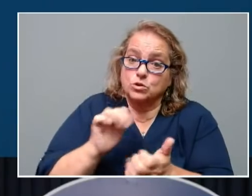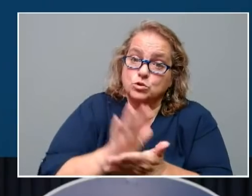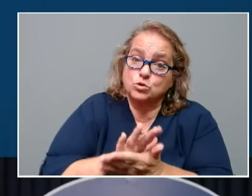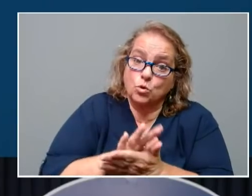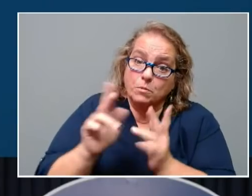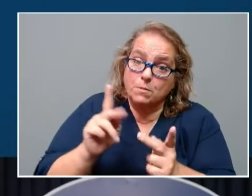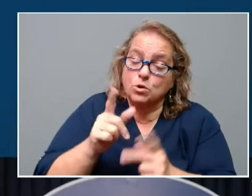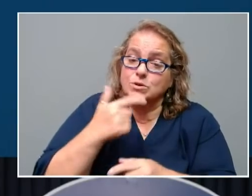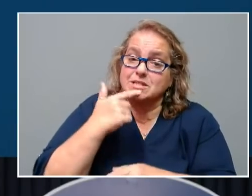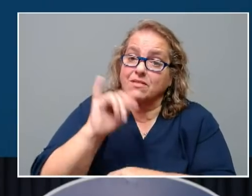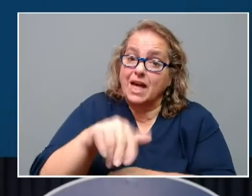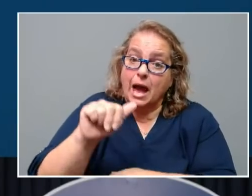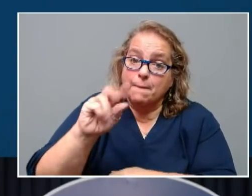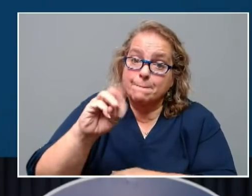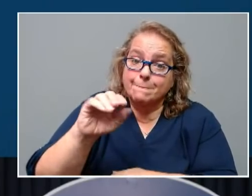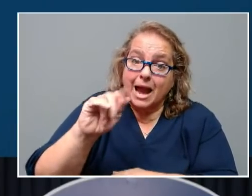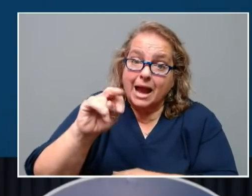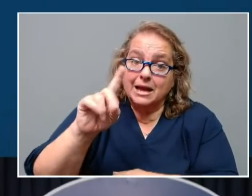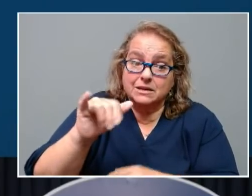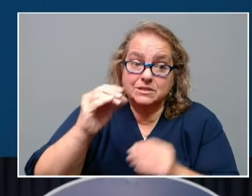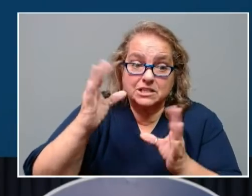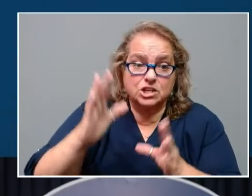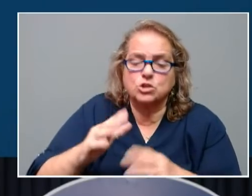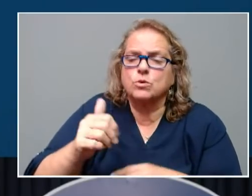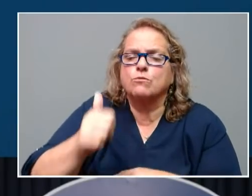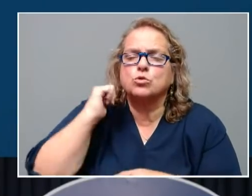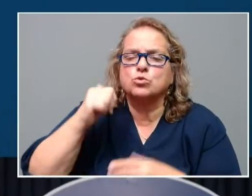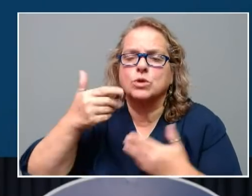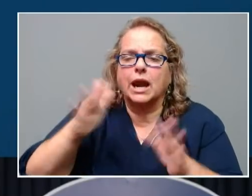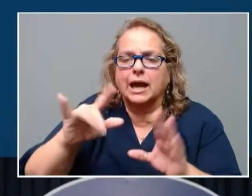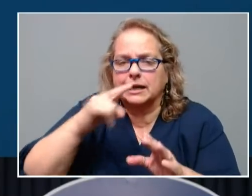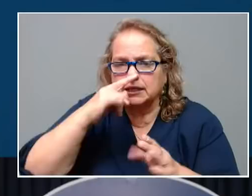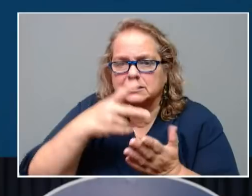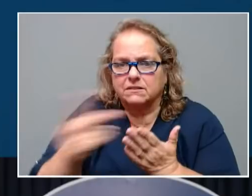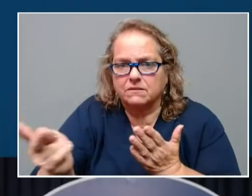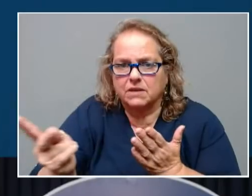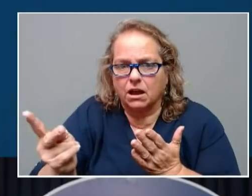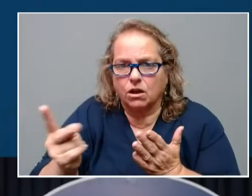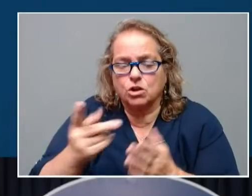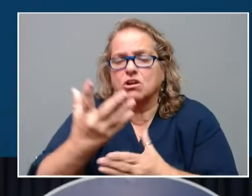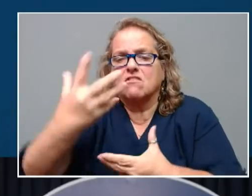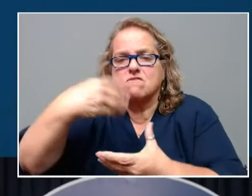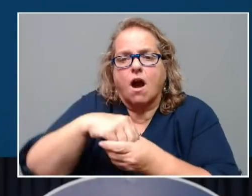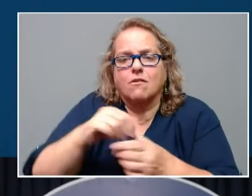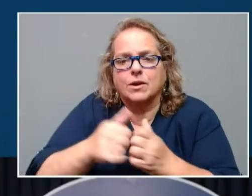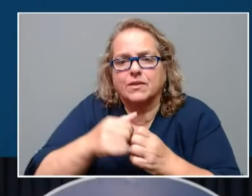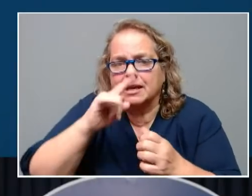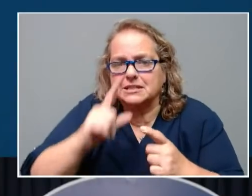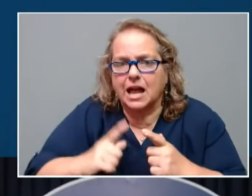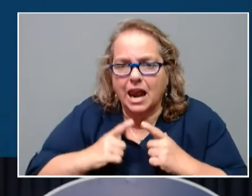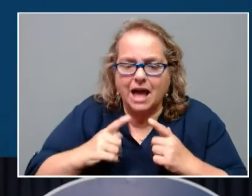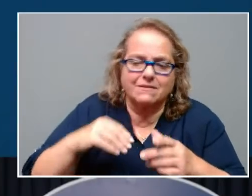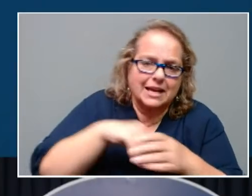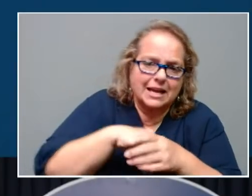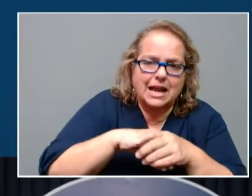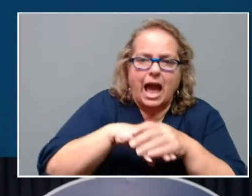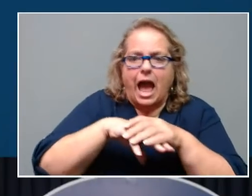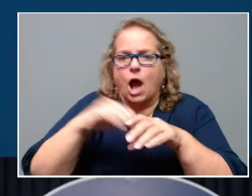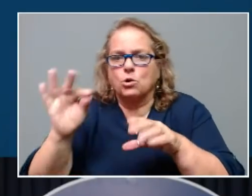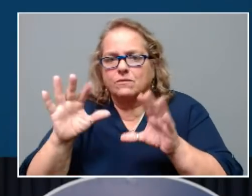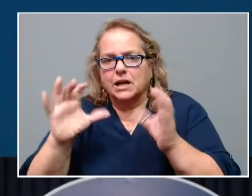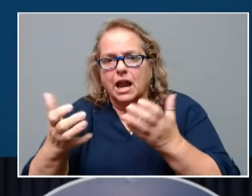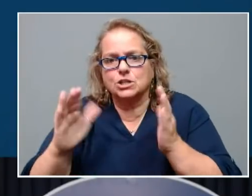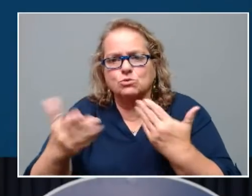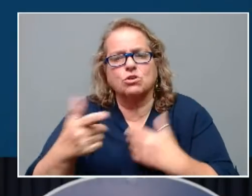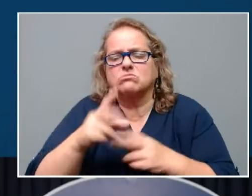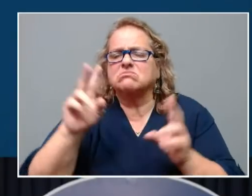would not let kids fail. She got involved in their lives in and out of the classroom. She was the mom to so many at the